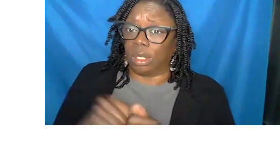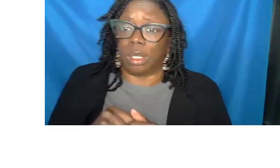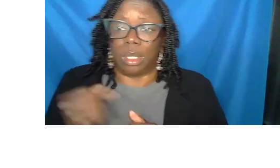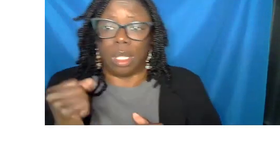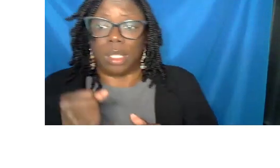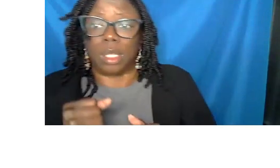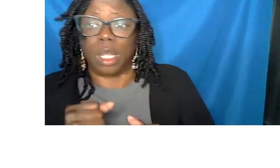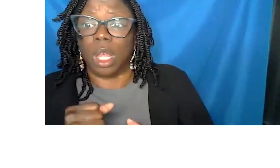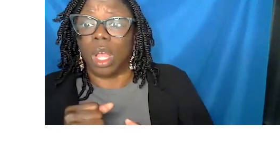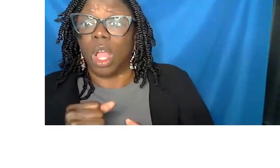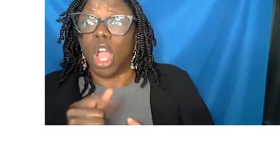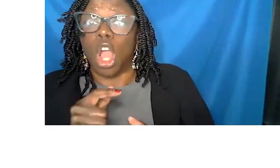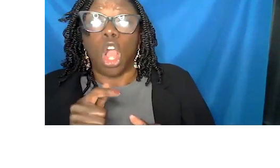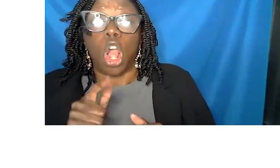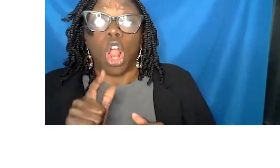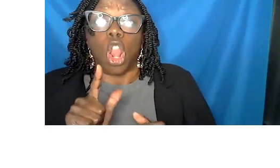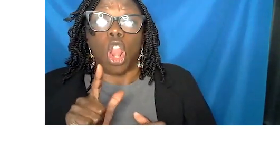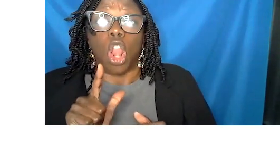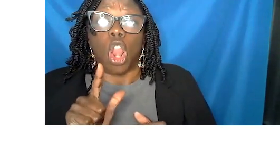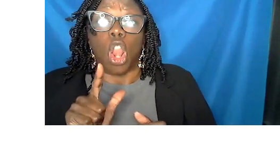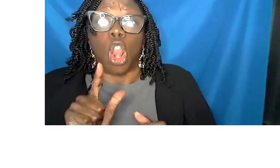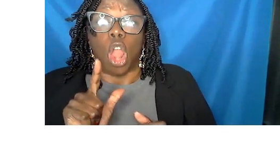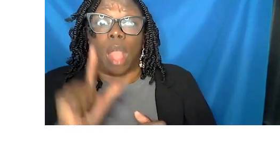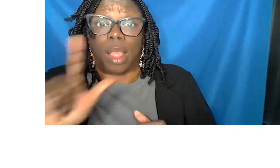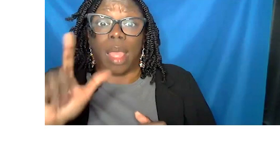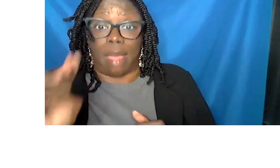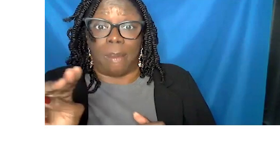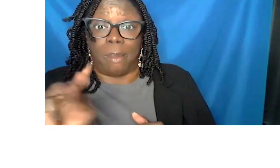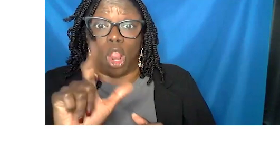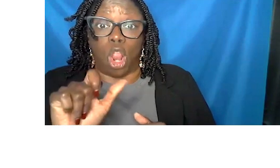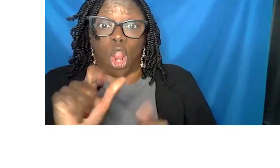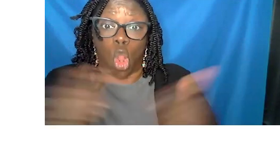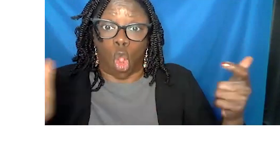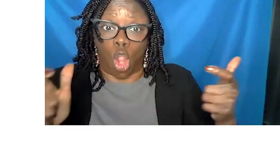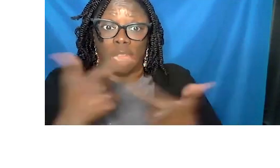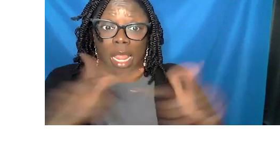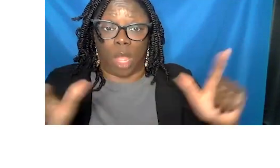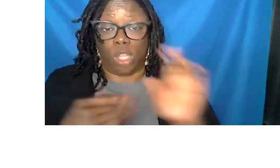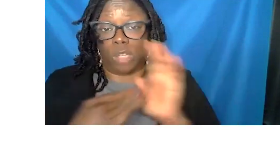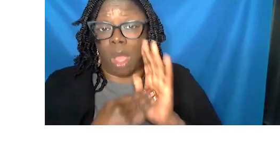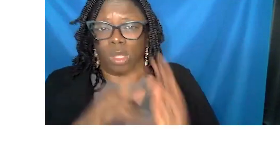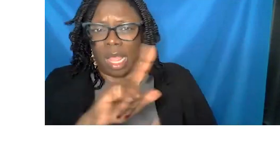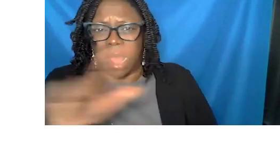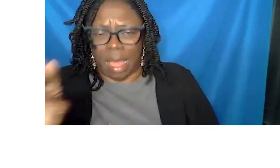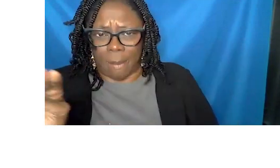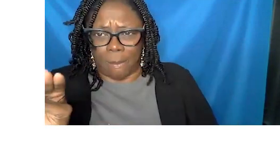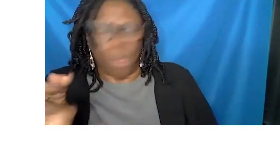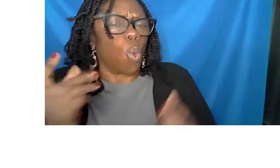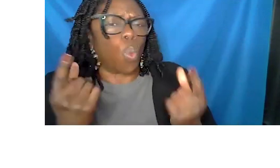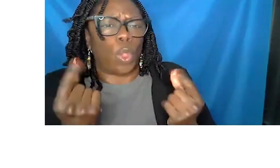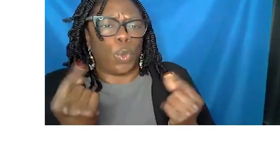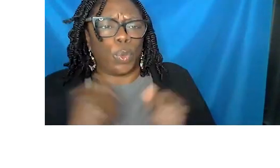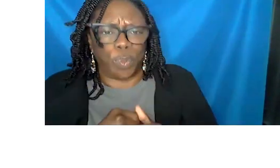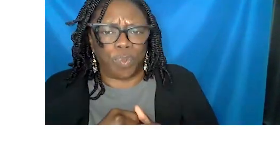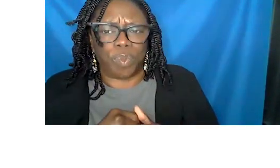So large language models, what large language models are, large language models is what these companies have come up with is they've